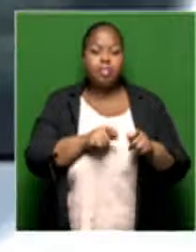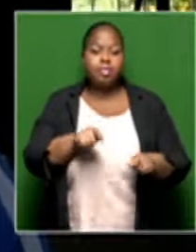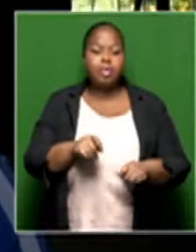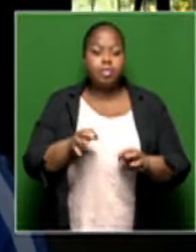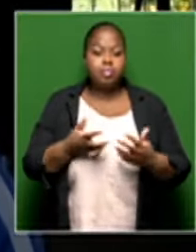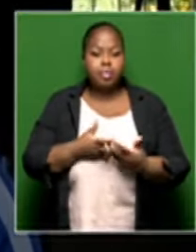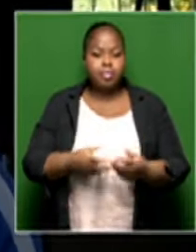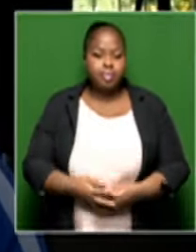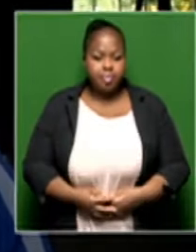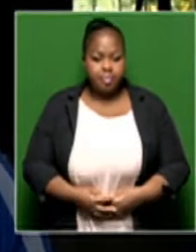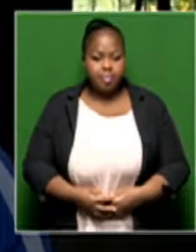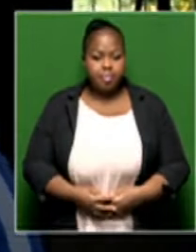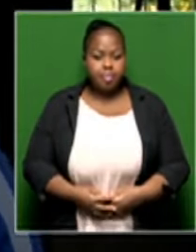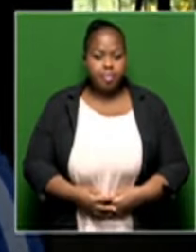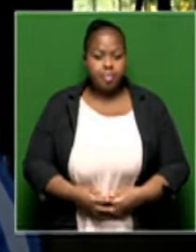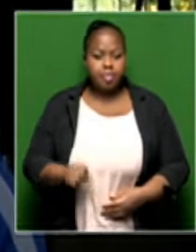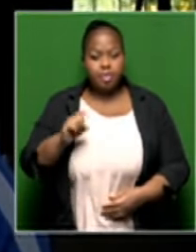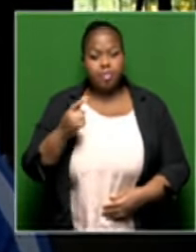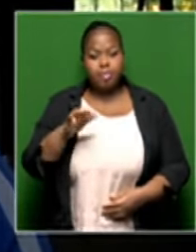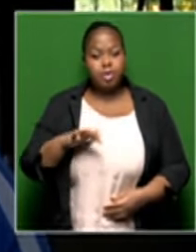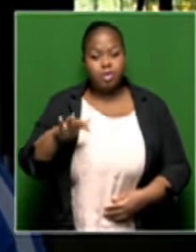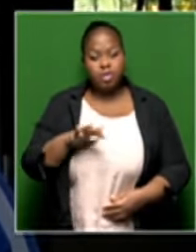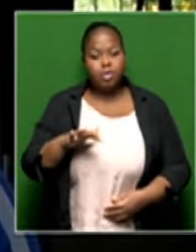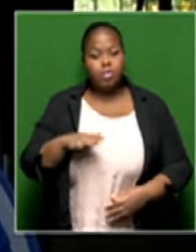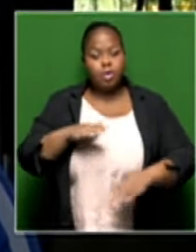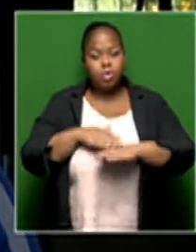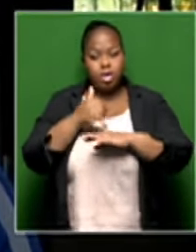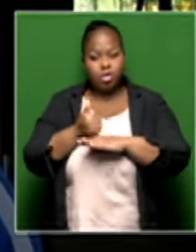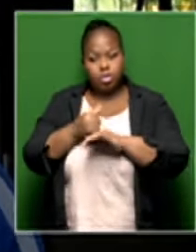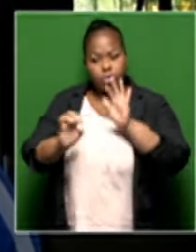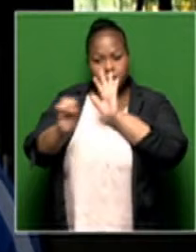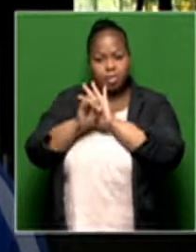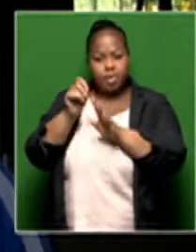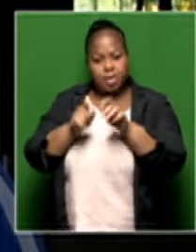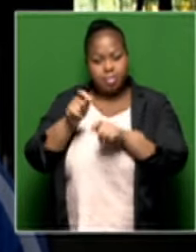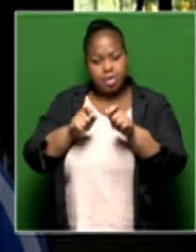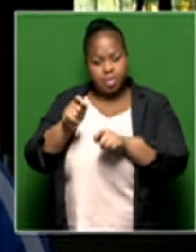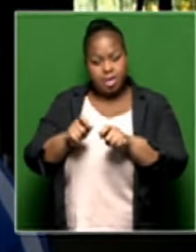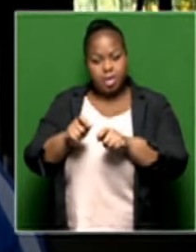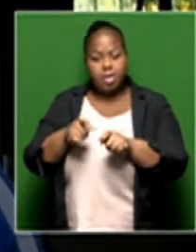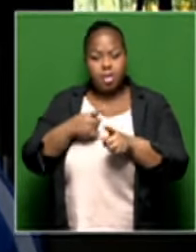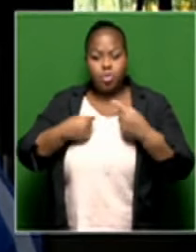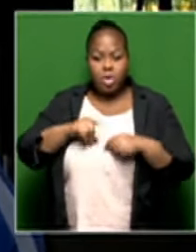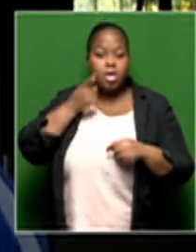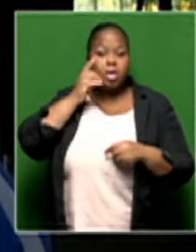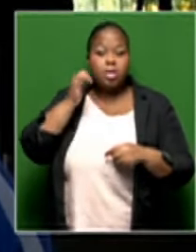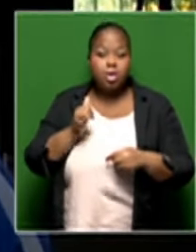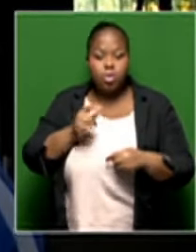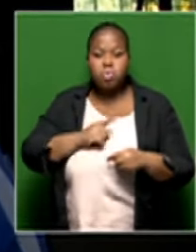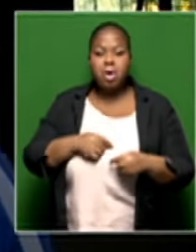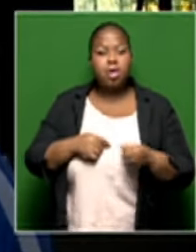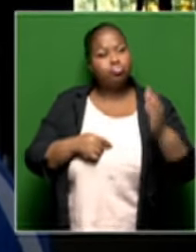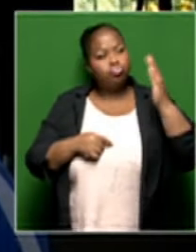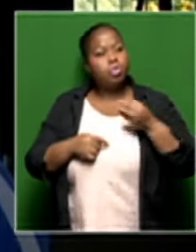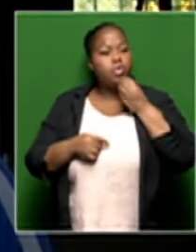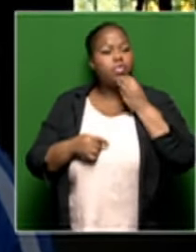need. Someone within the Siyabonga Qhamukile Foundation to identify abantu, then we go and we verify. Because anyone can say they don't